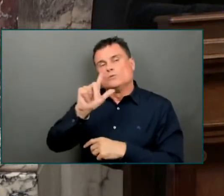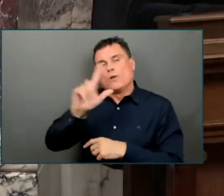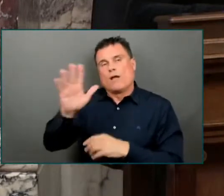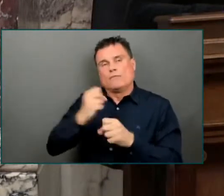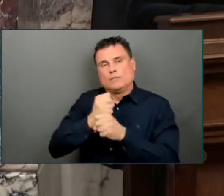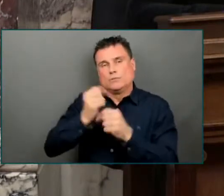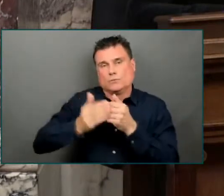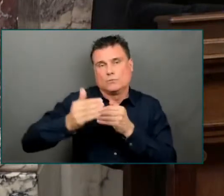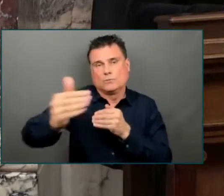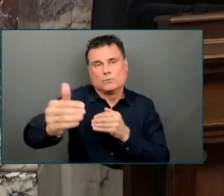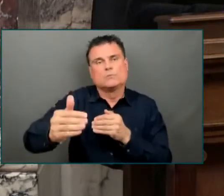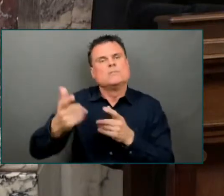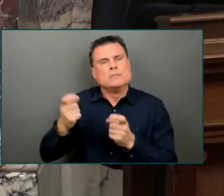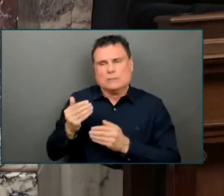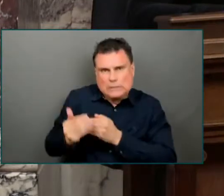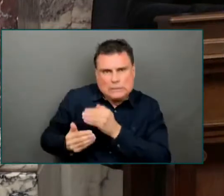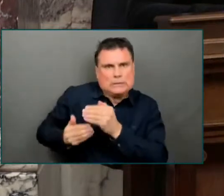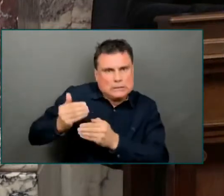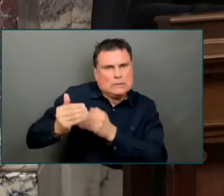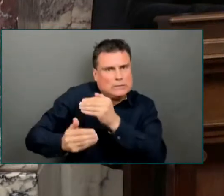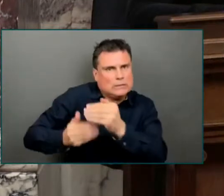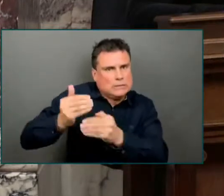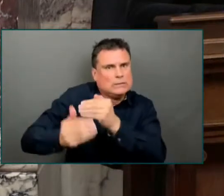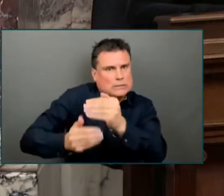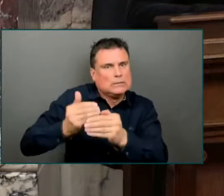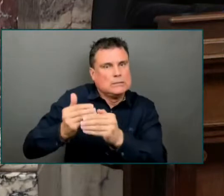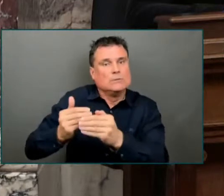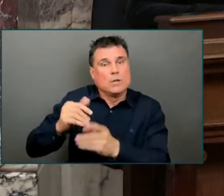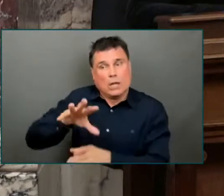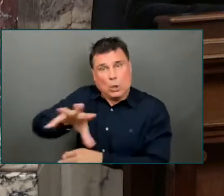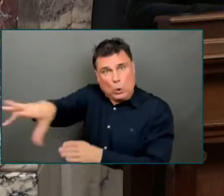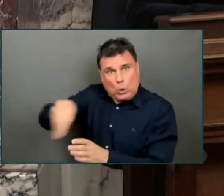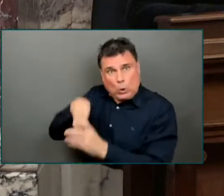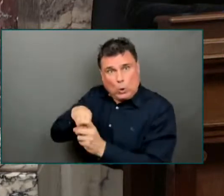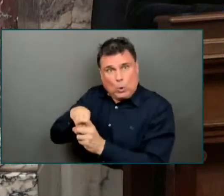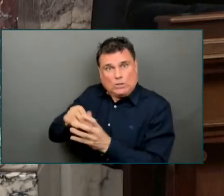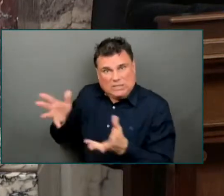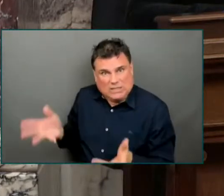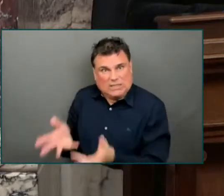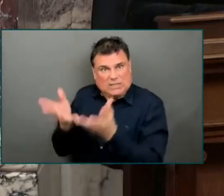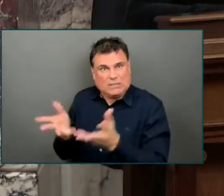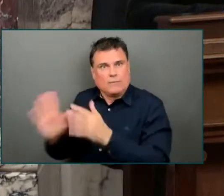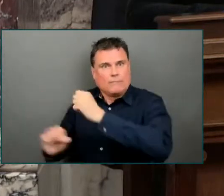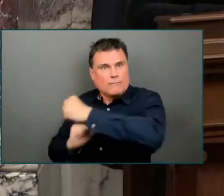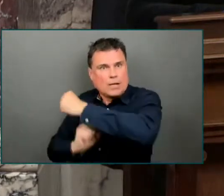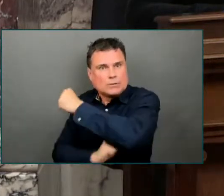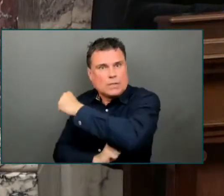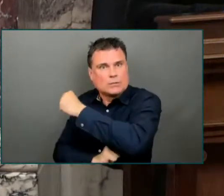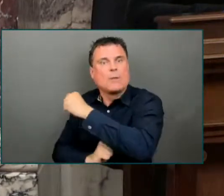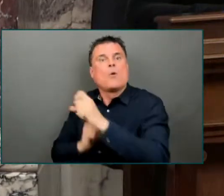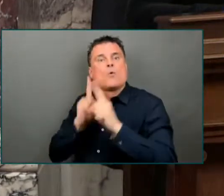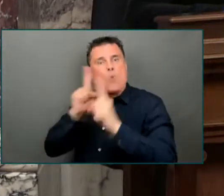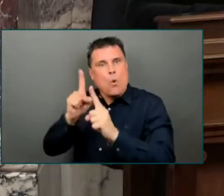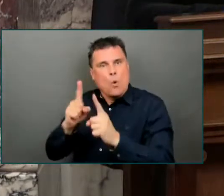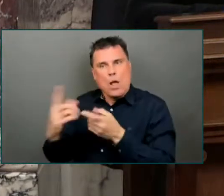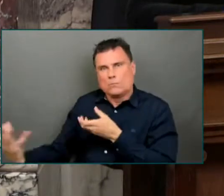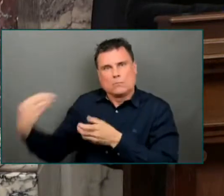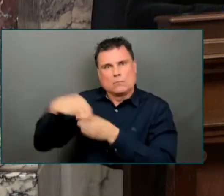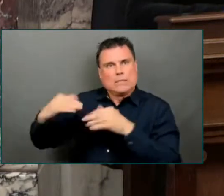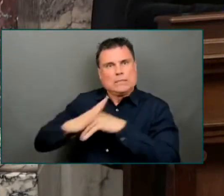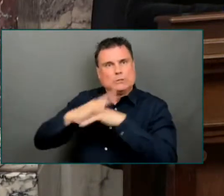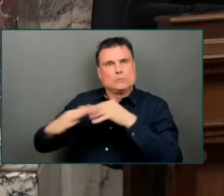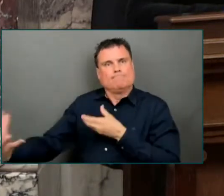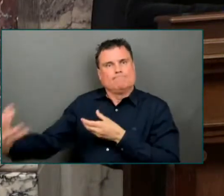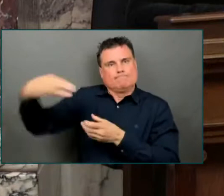recovery. Through our Recovery Plan and Budget 2021, we are working side by side with Indigenous communities and organizations